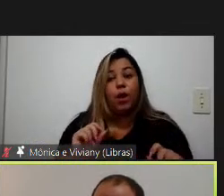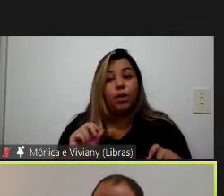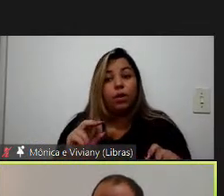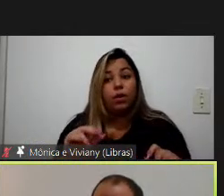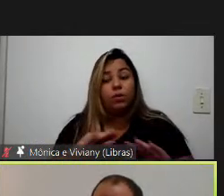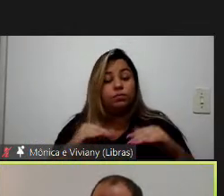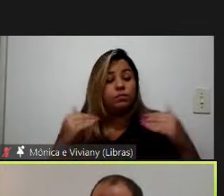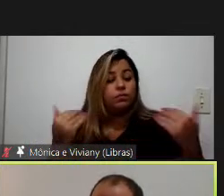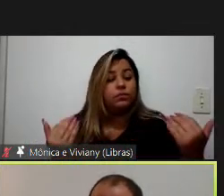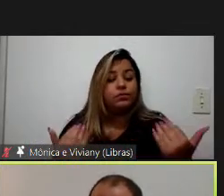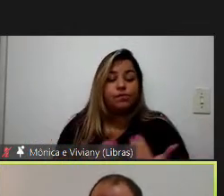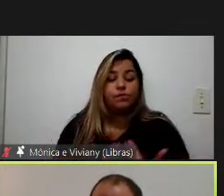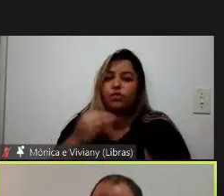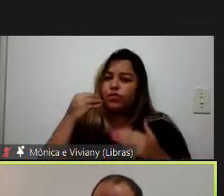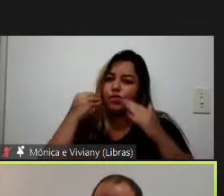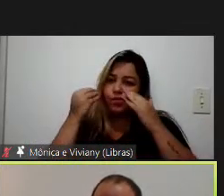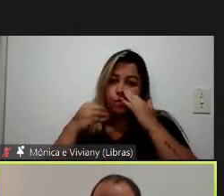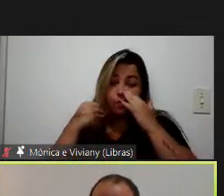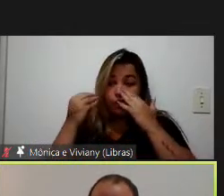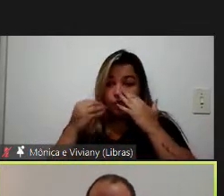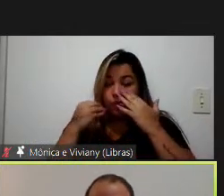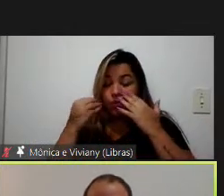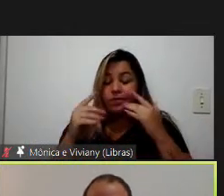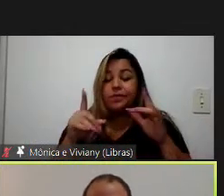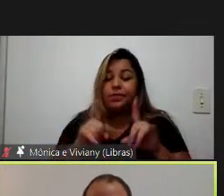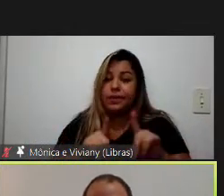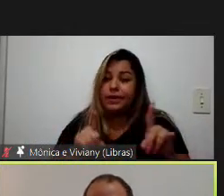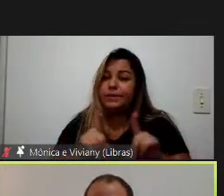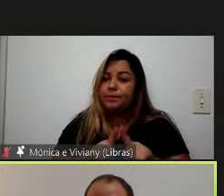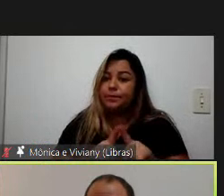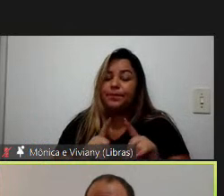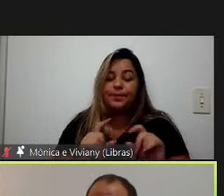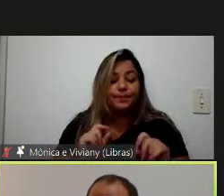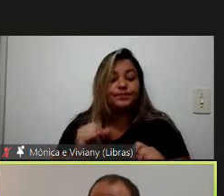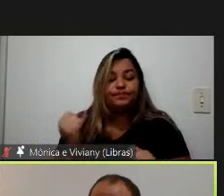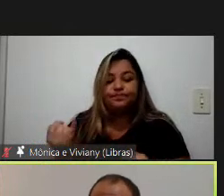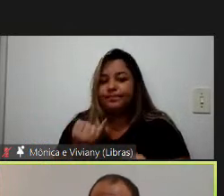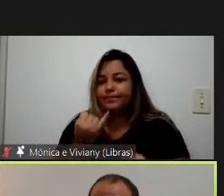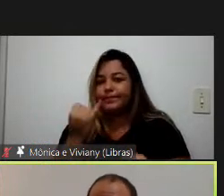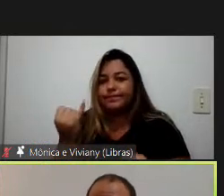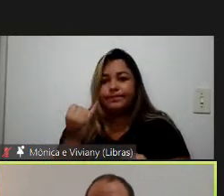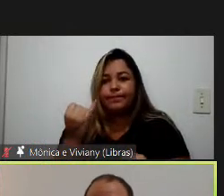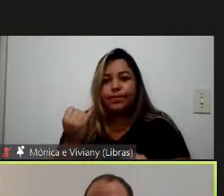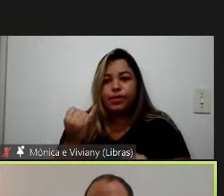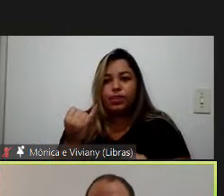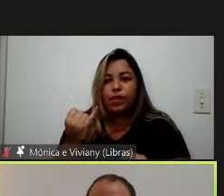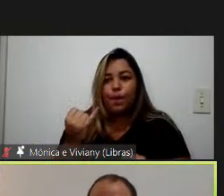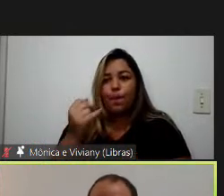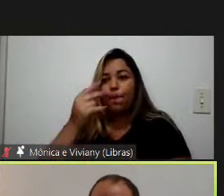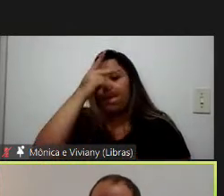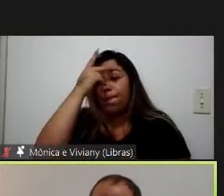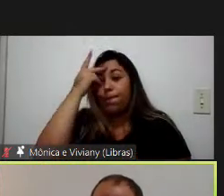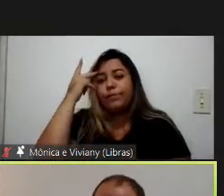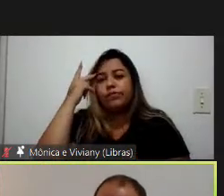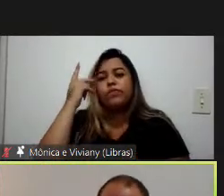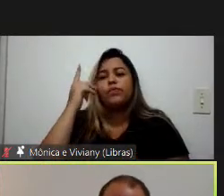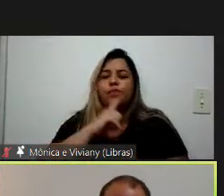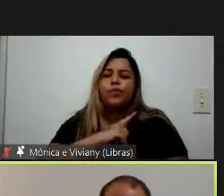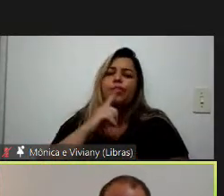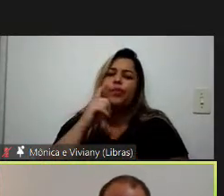this is something which primary healthcare professionals, primary healthcare providers can contribute. They